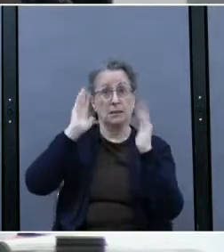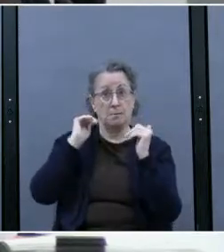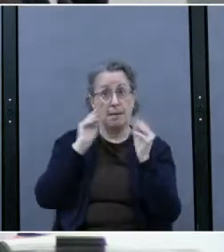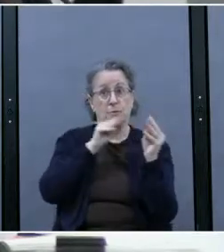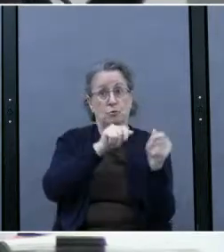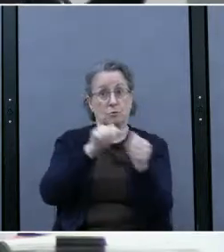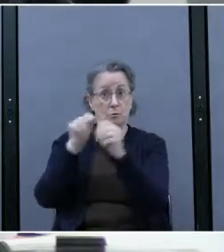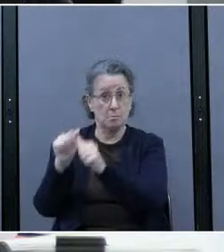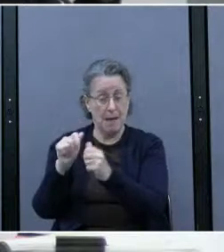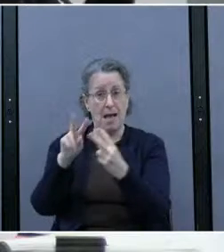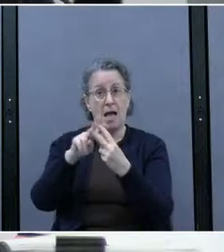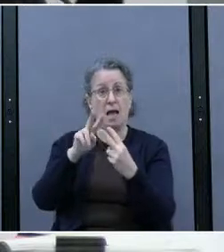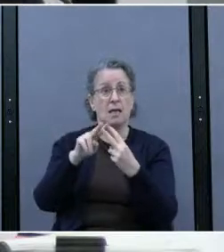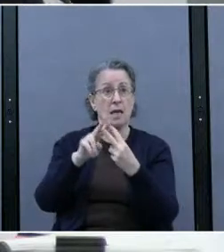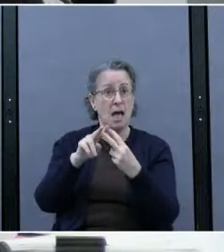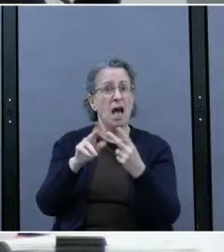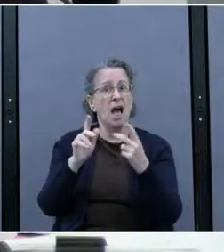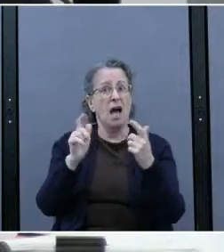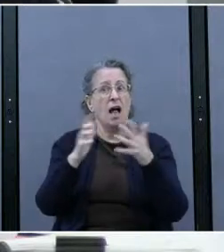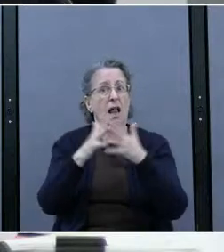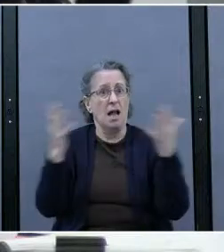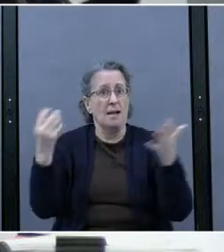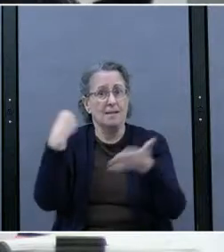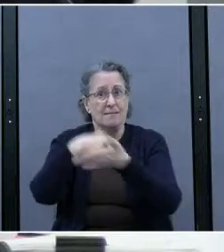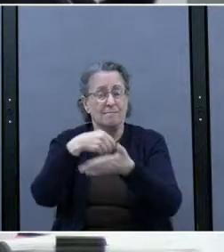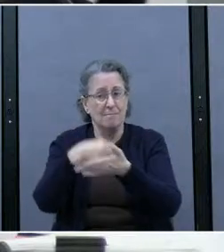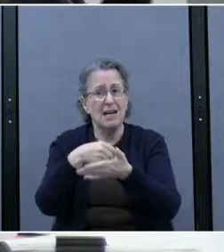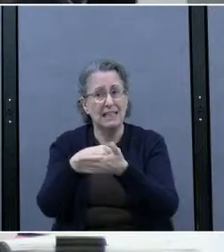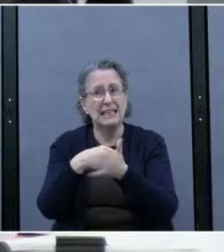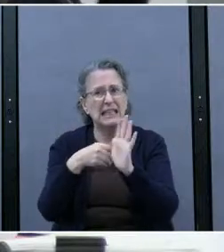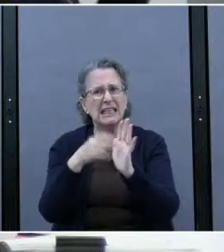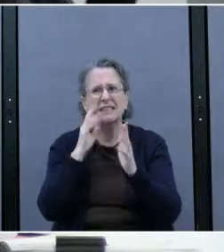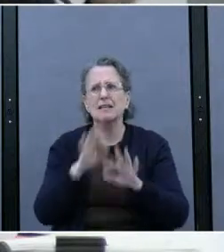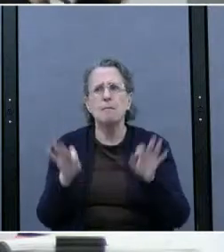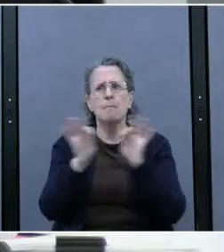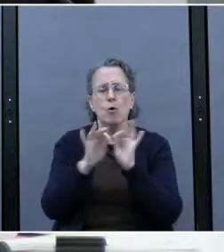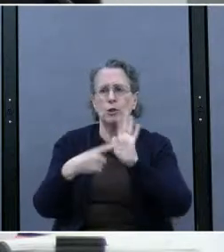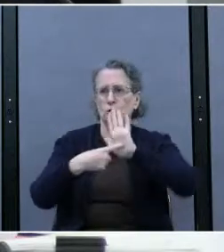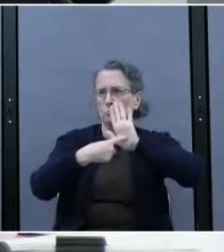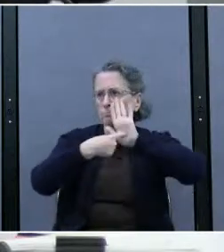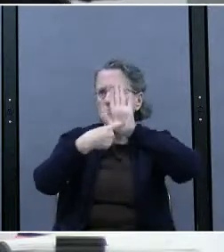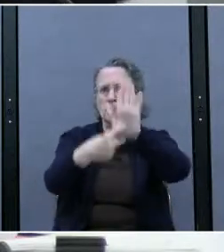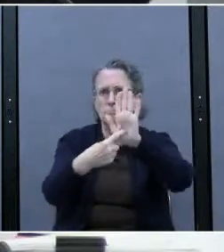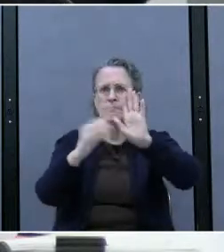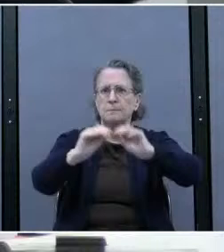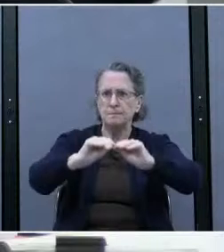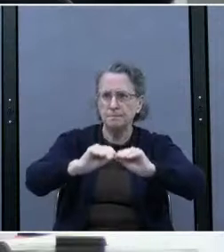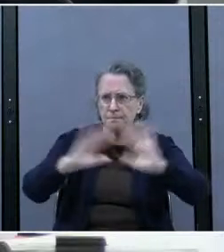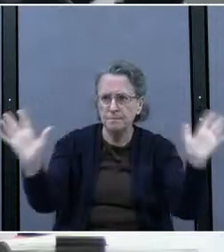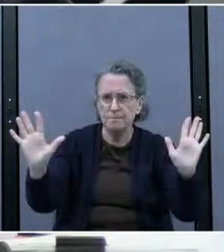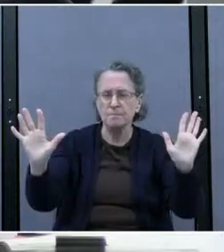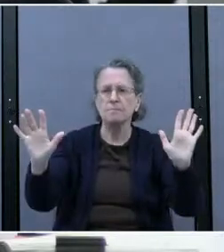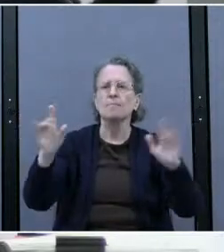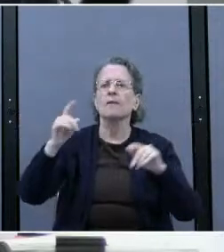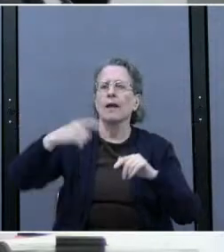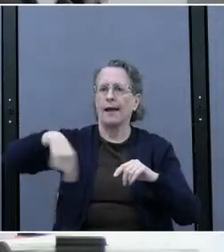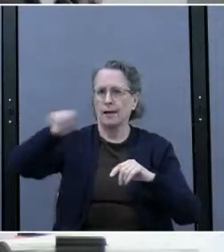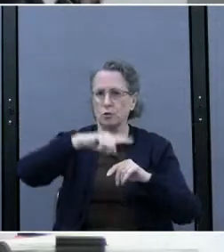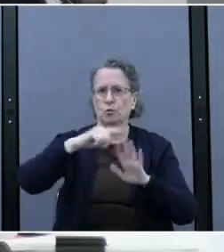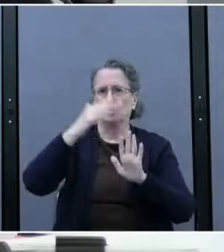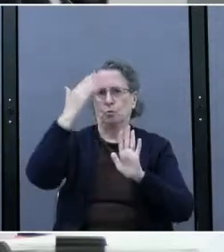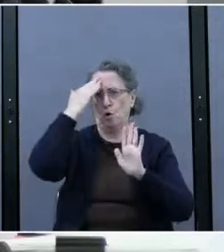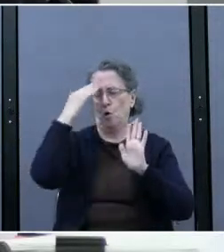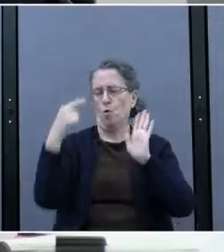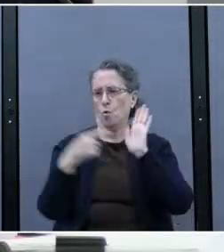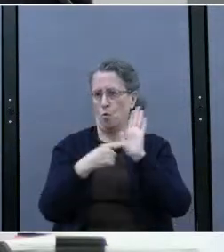your attention. So we're essentially asking you to ratify those payments that were made by, or decisions made